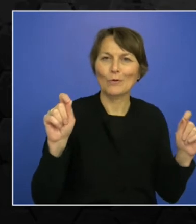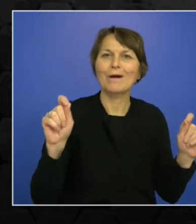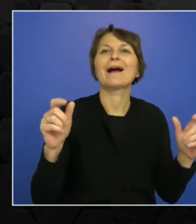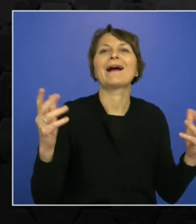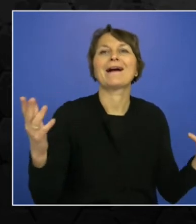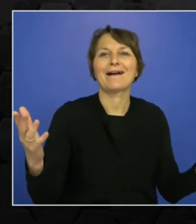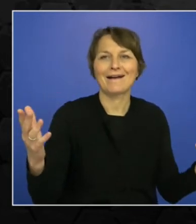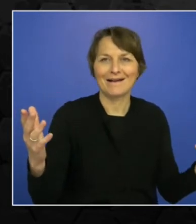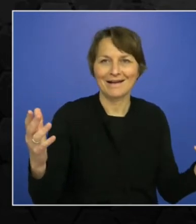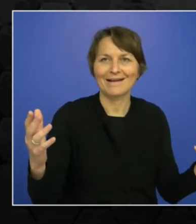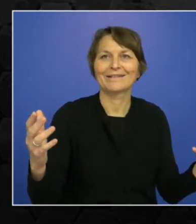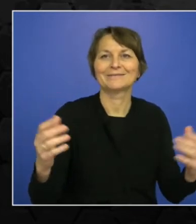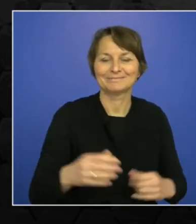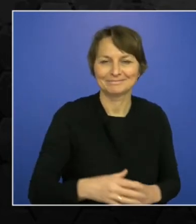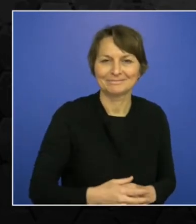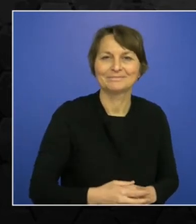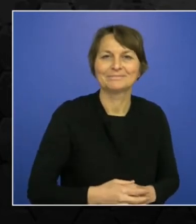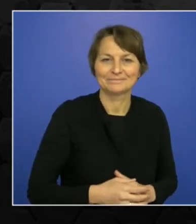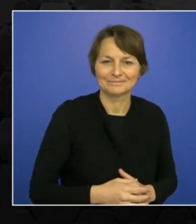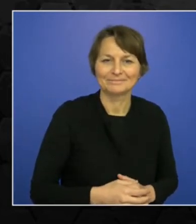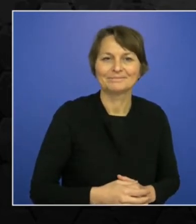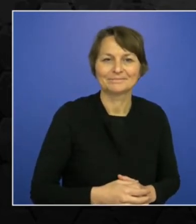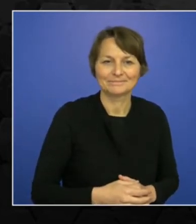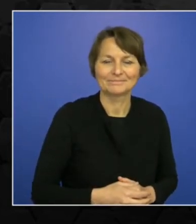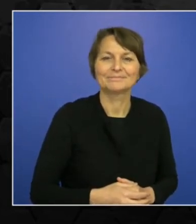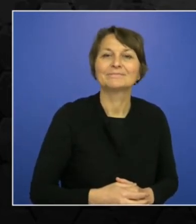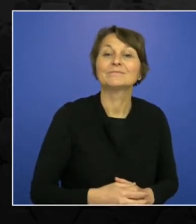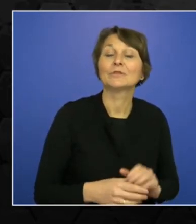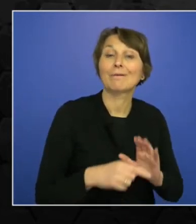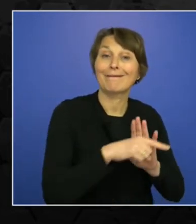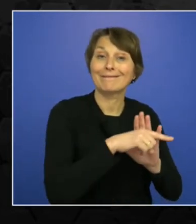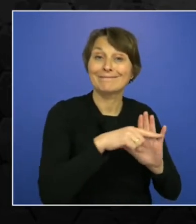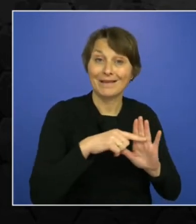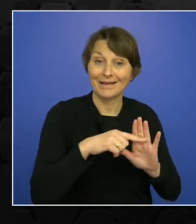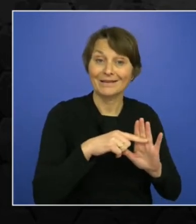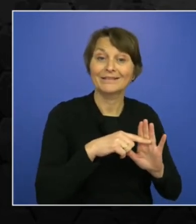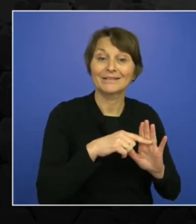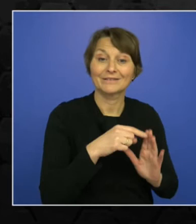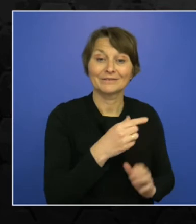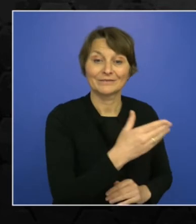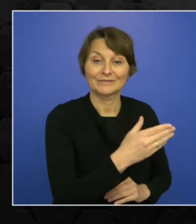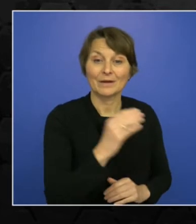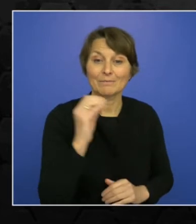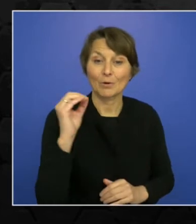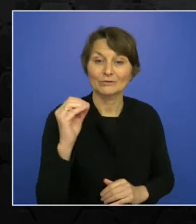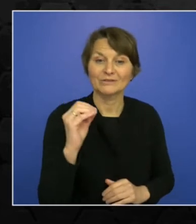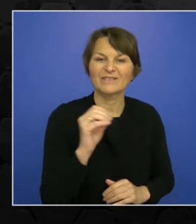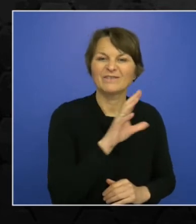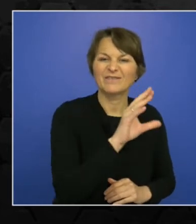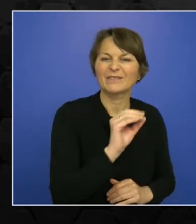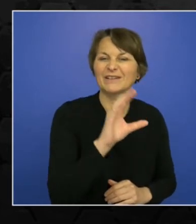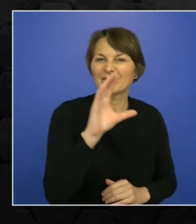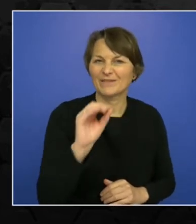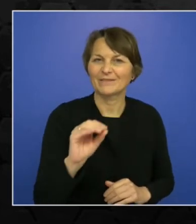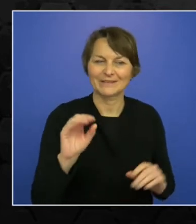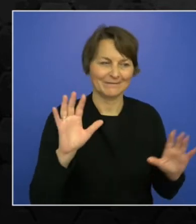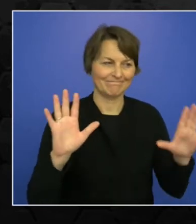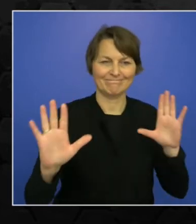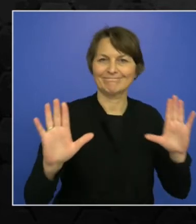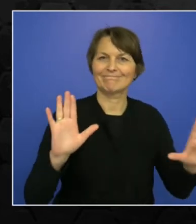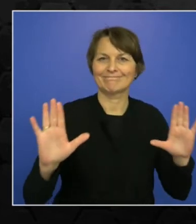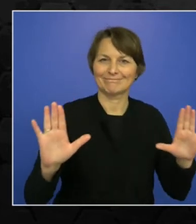we see, yeah, now we are displaying. So negative score 50, neutral score 0, and positive score 50%. So yeah.